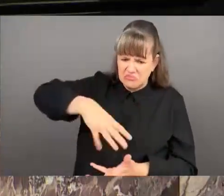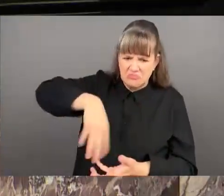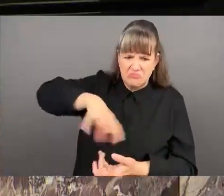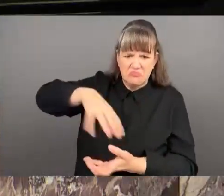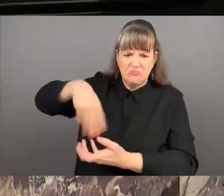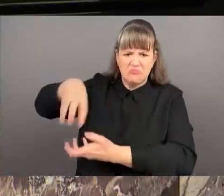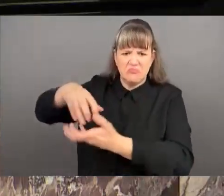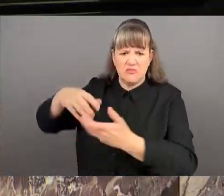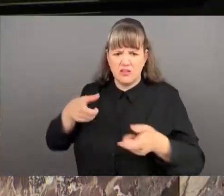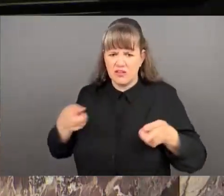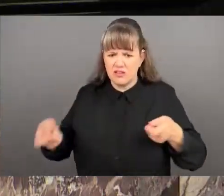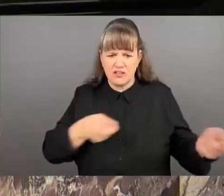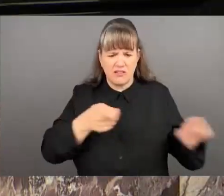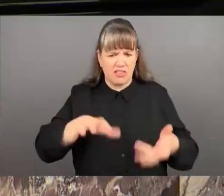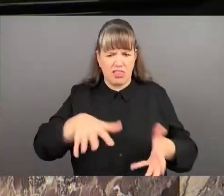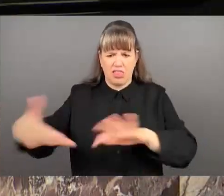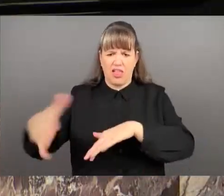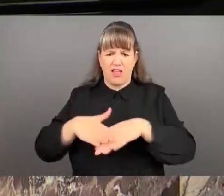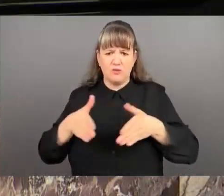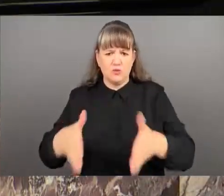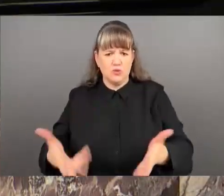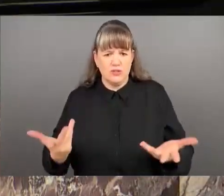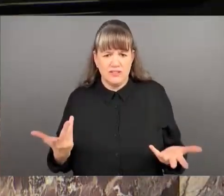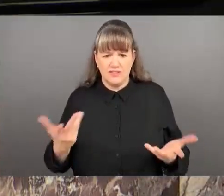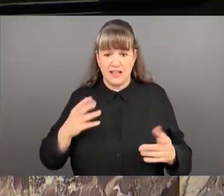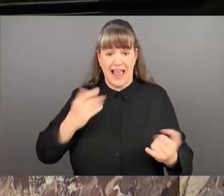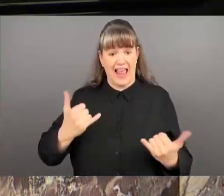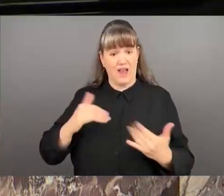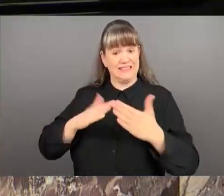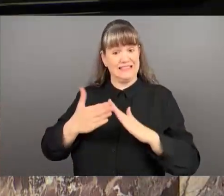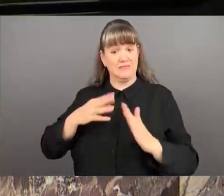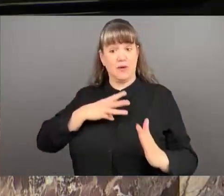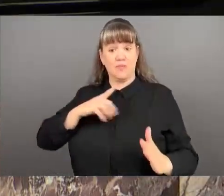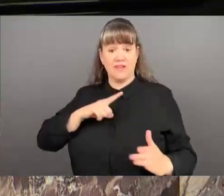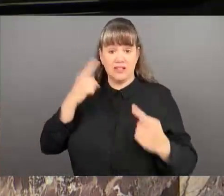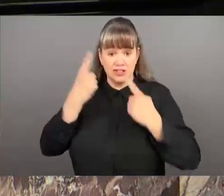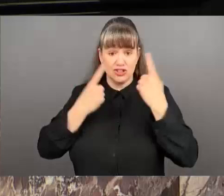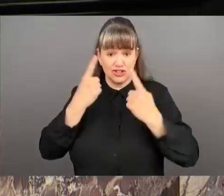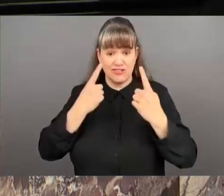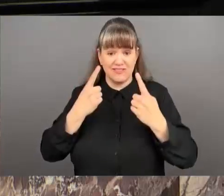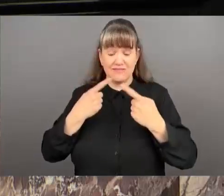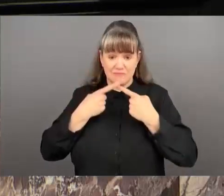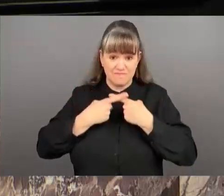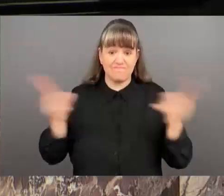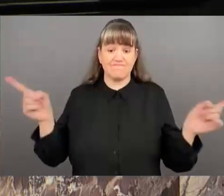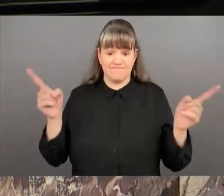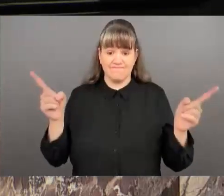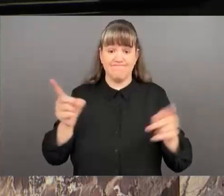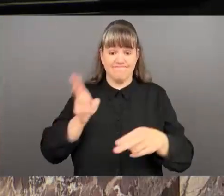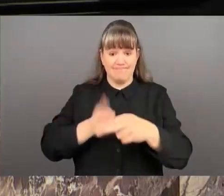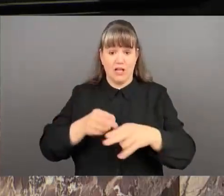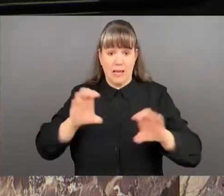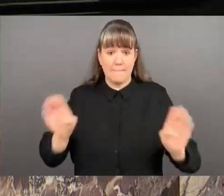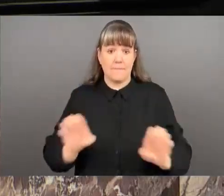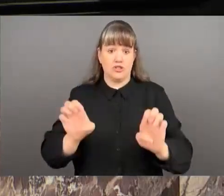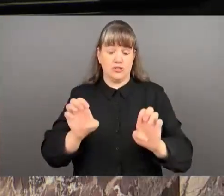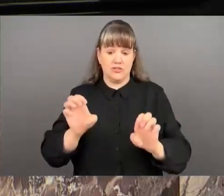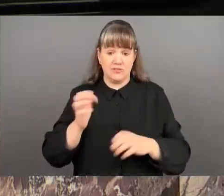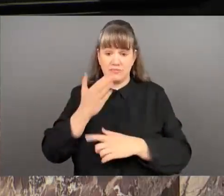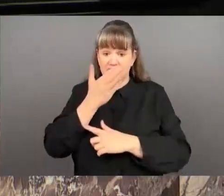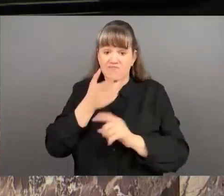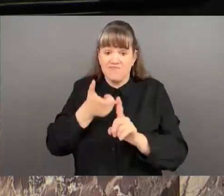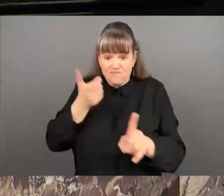Williams Lake may have to declare a local state of emergency because of this horrible